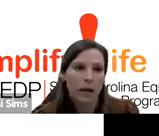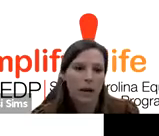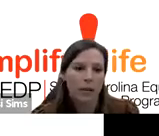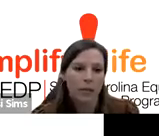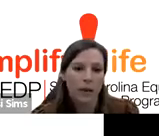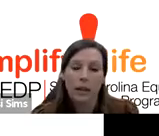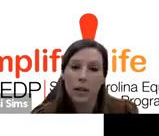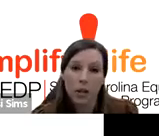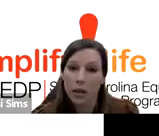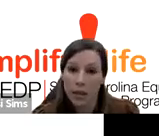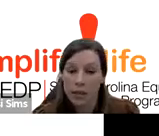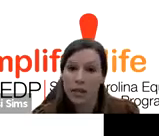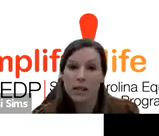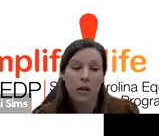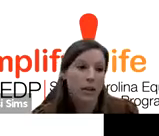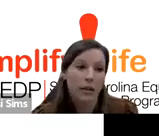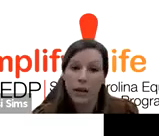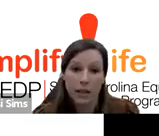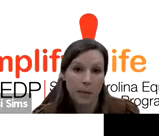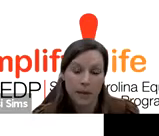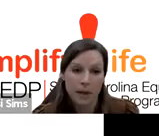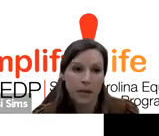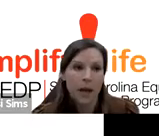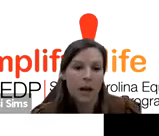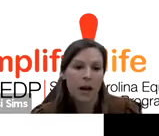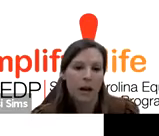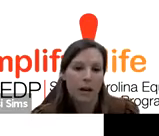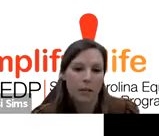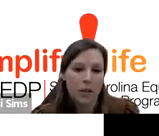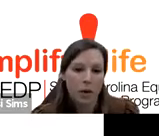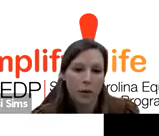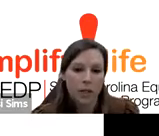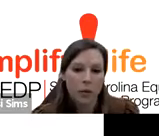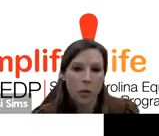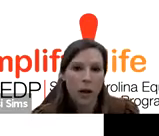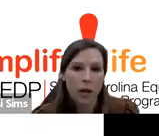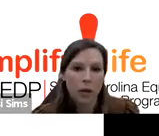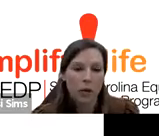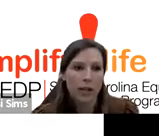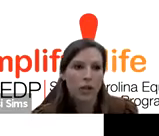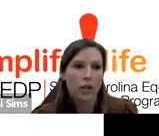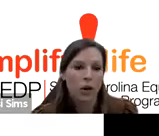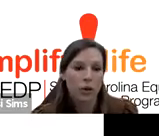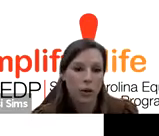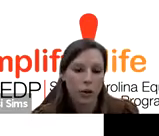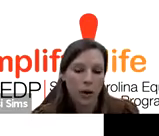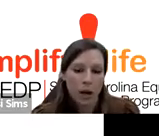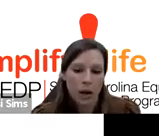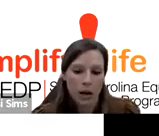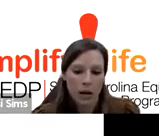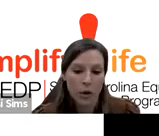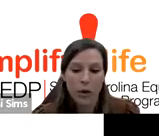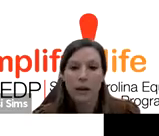equipment, the electrolarynxes, they're very expensive. So for someone who has just gone